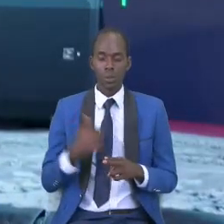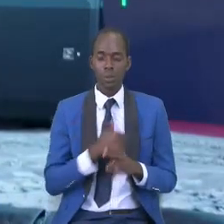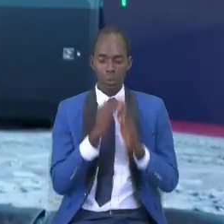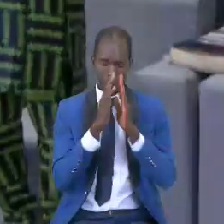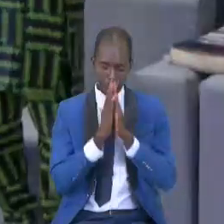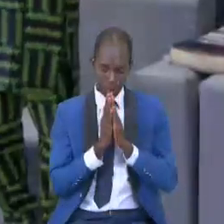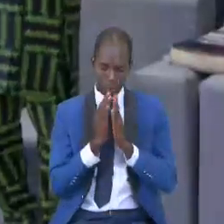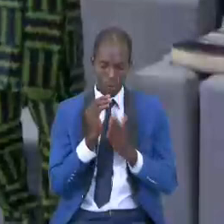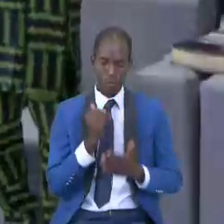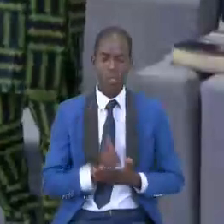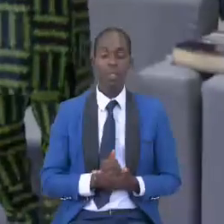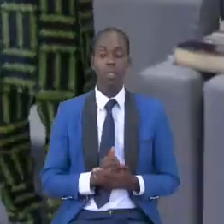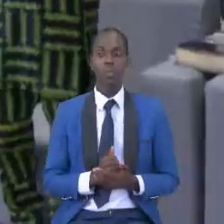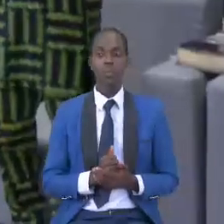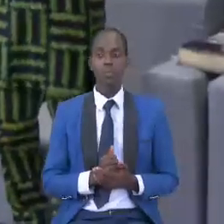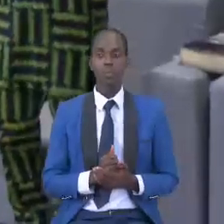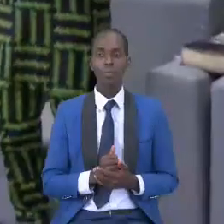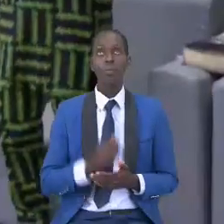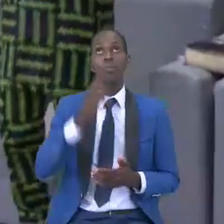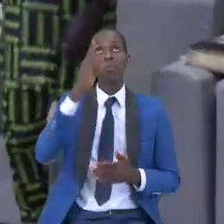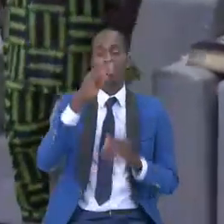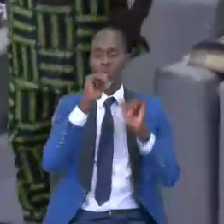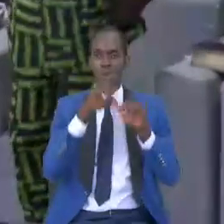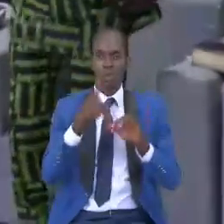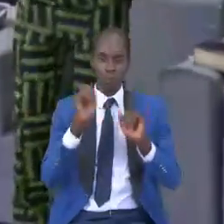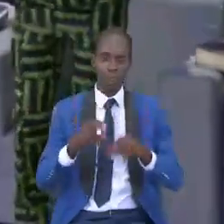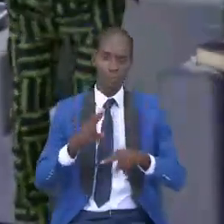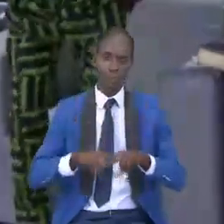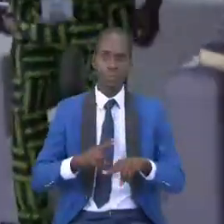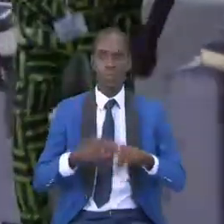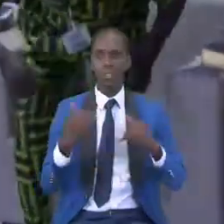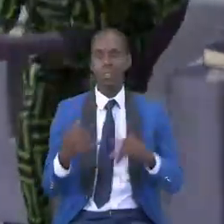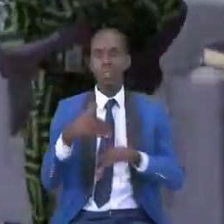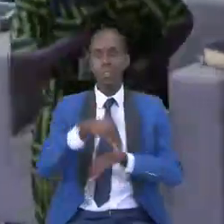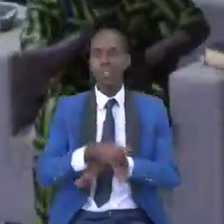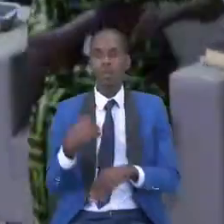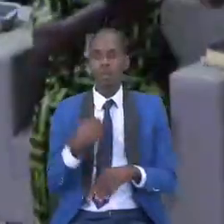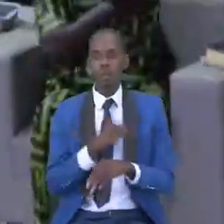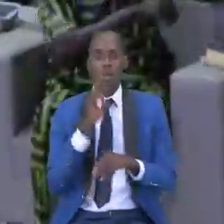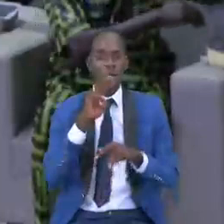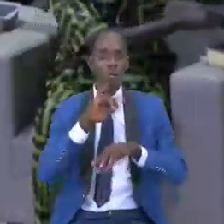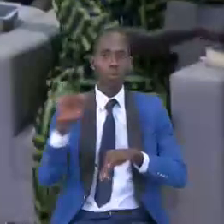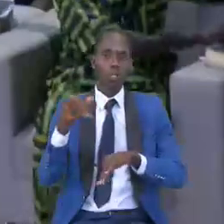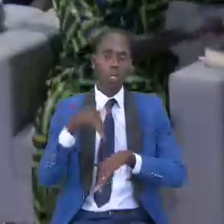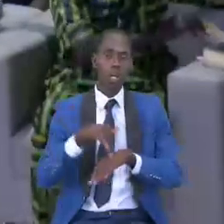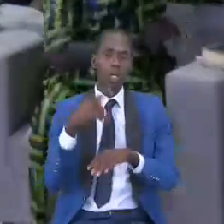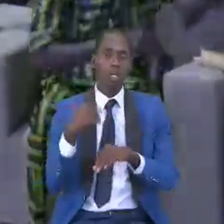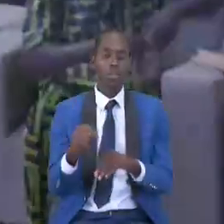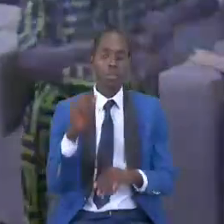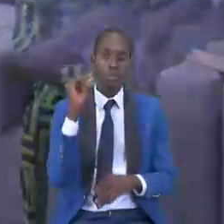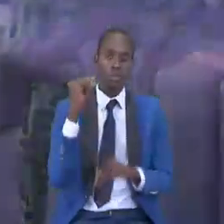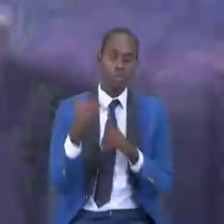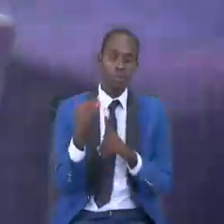pray. God bless you. You can sit down. Tonight we're considering the message, a